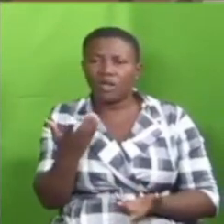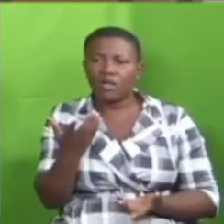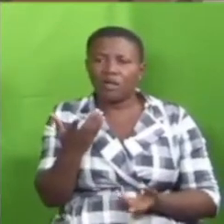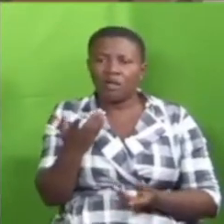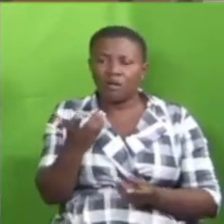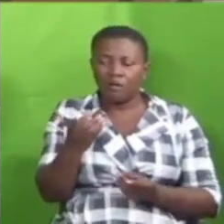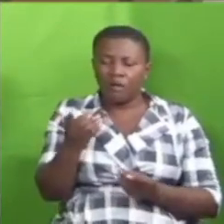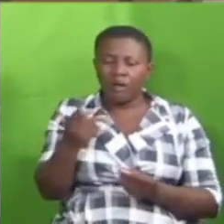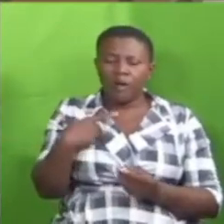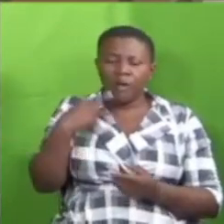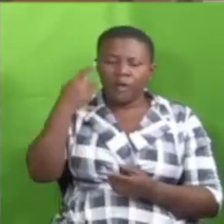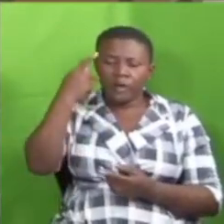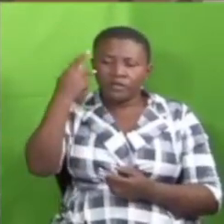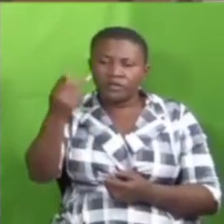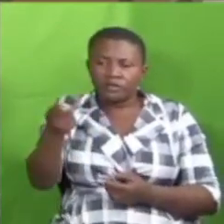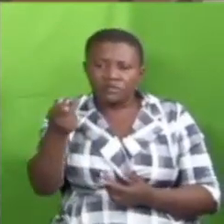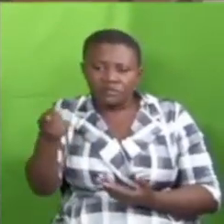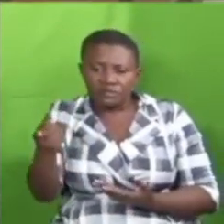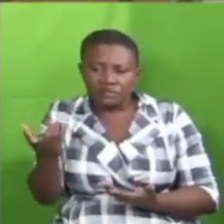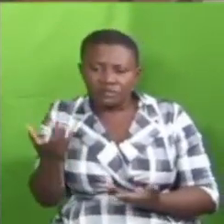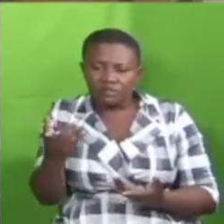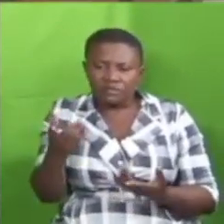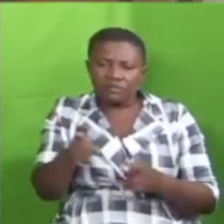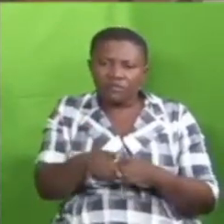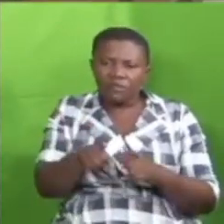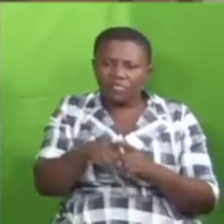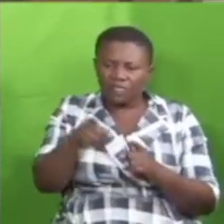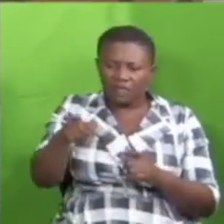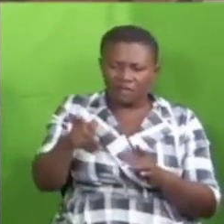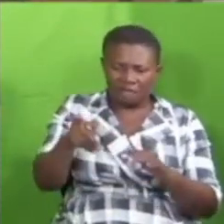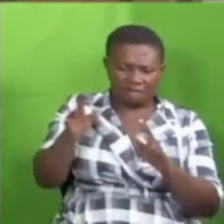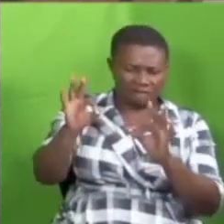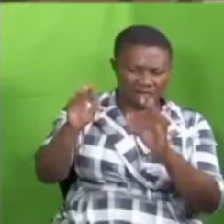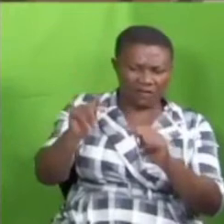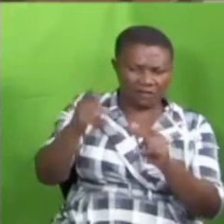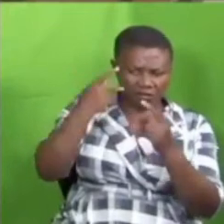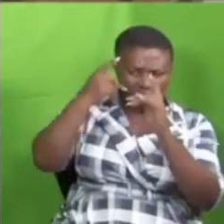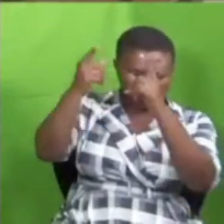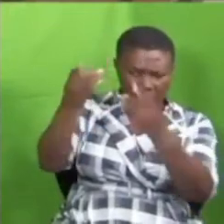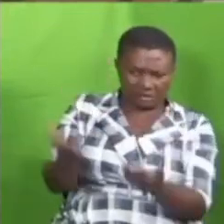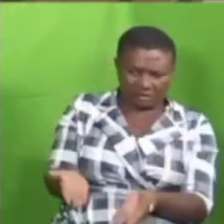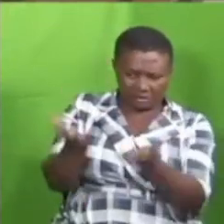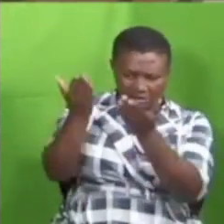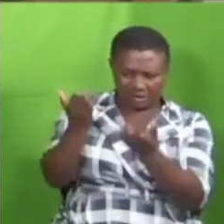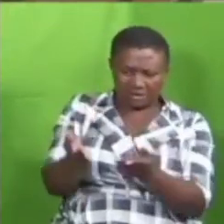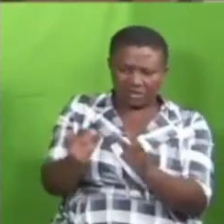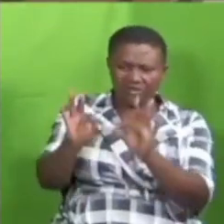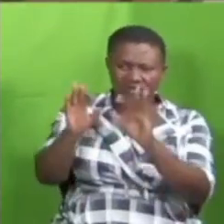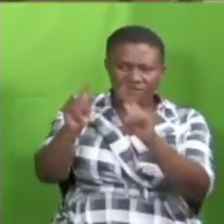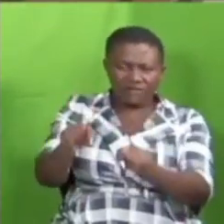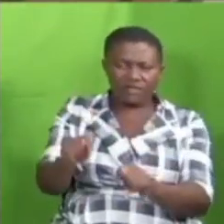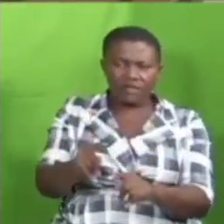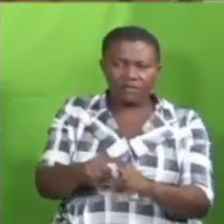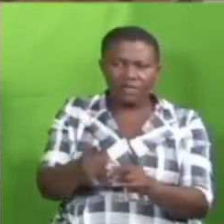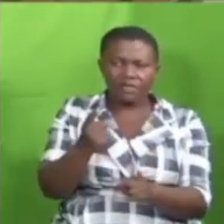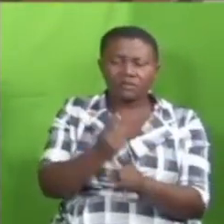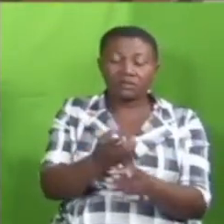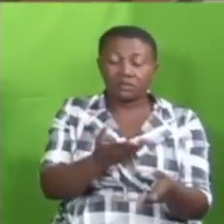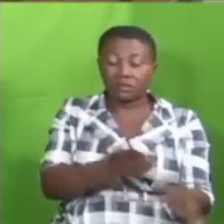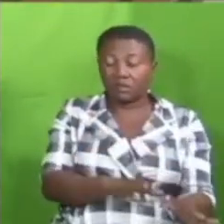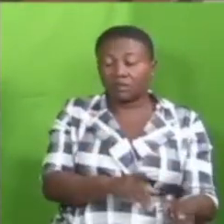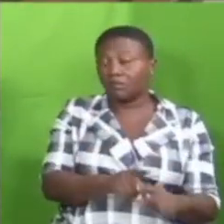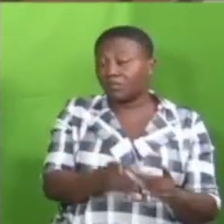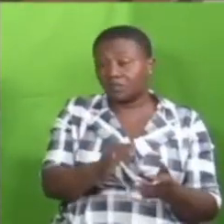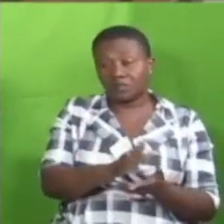would be seen as somebody who was as fit as a fiddle, as we all say, to die just like that. But it so